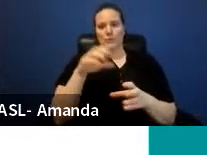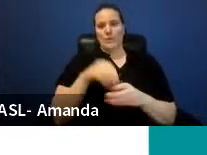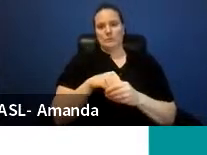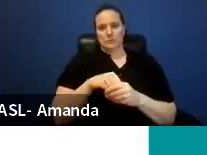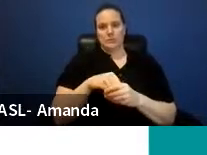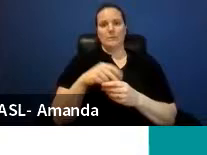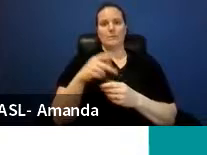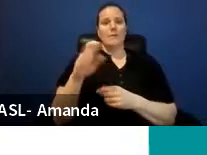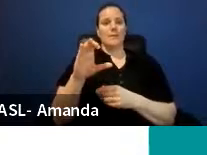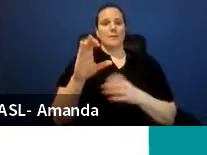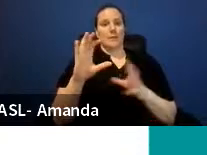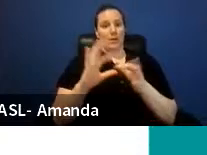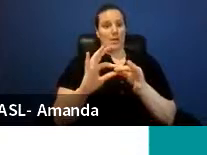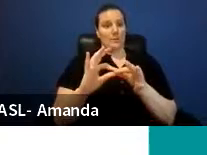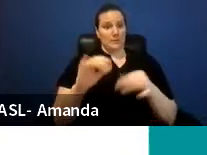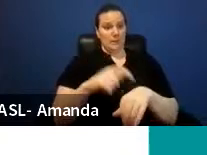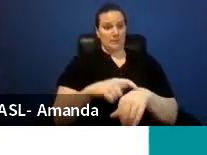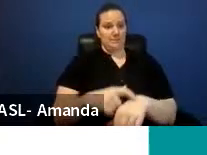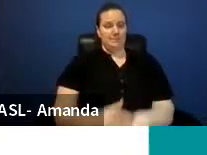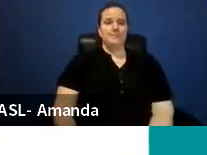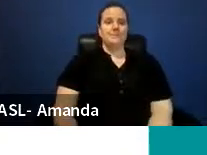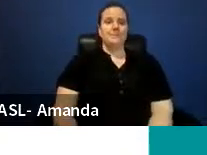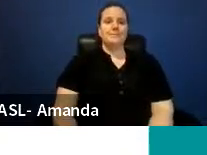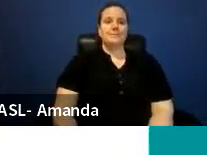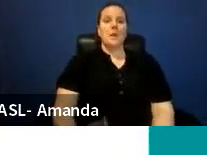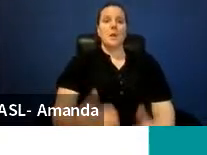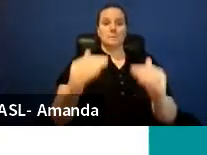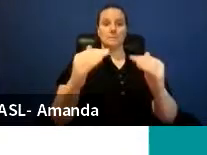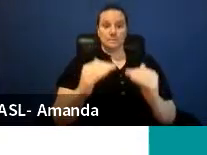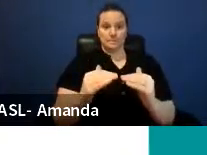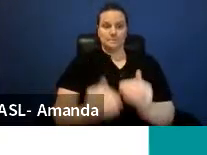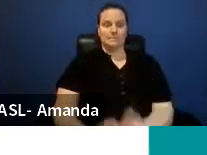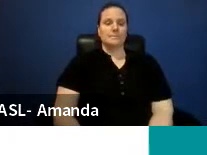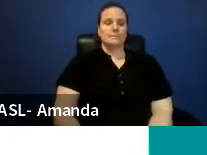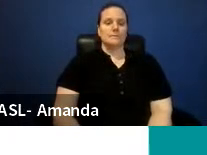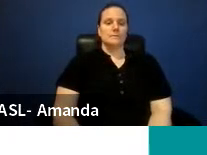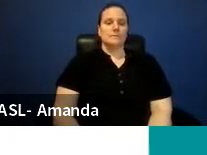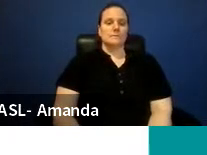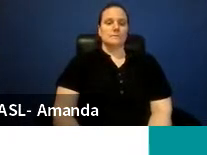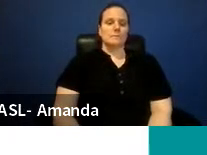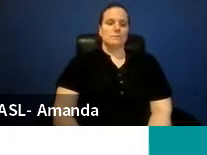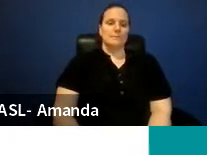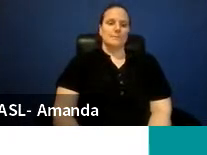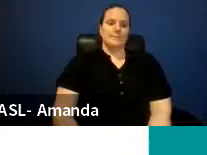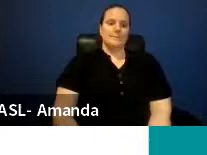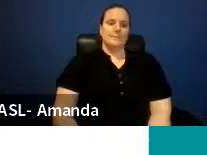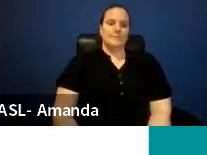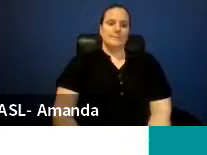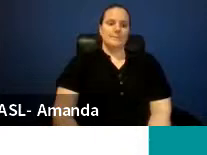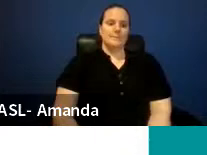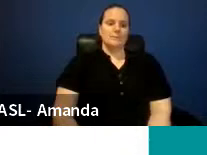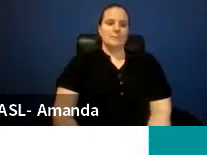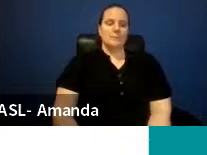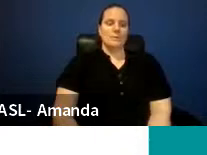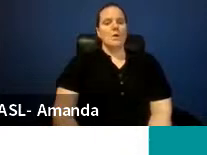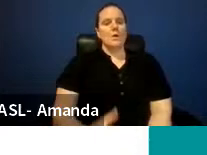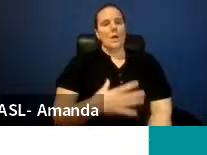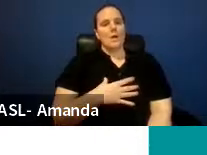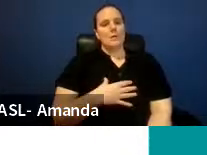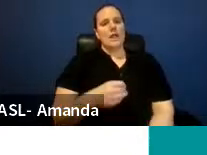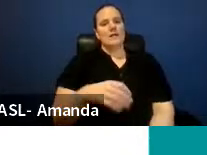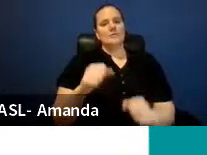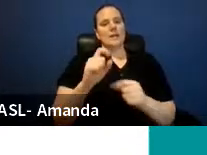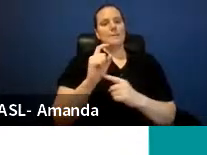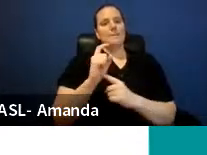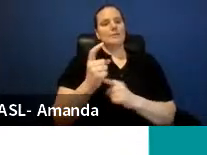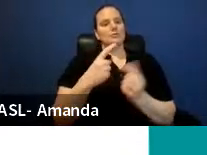the public comment period. Next slide. So I'd like to take a minute